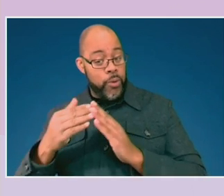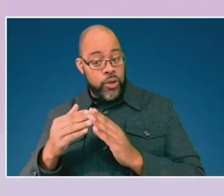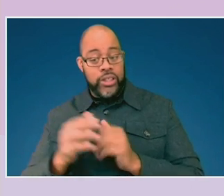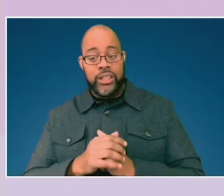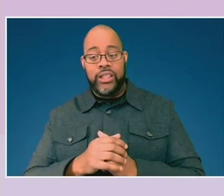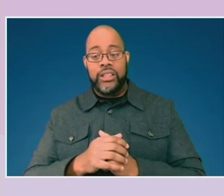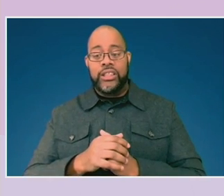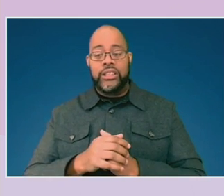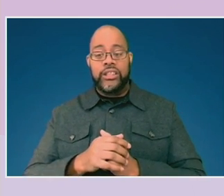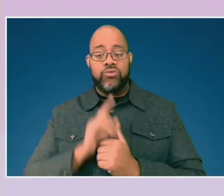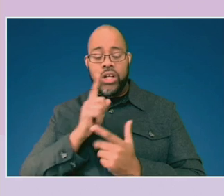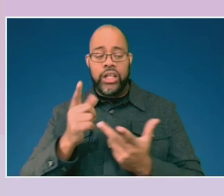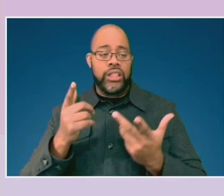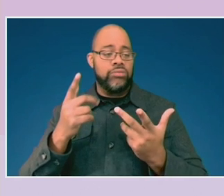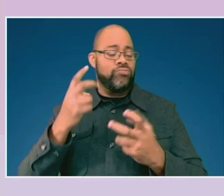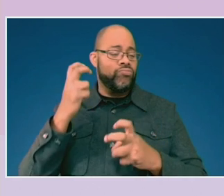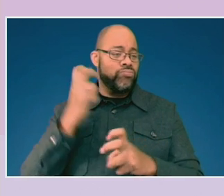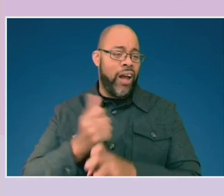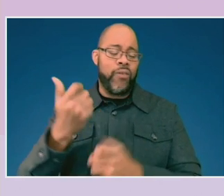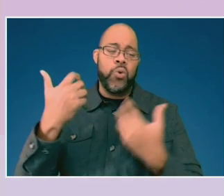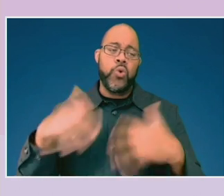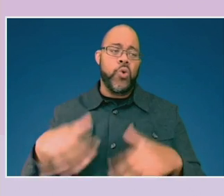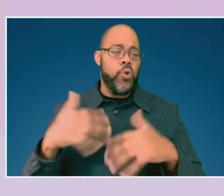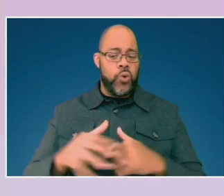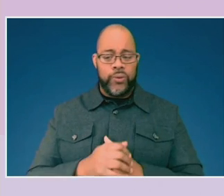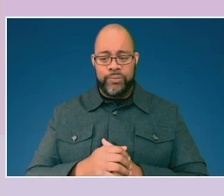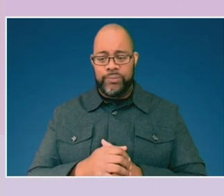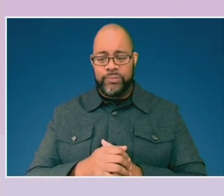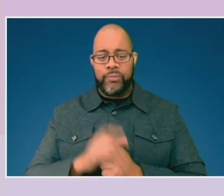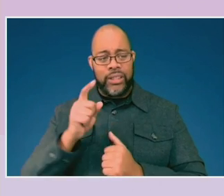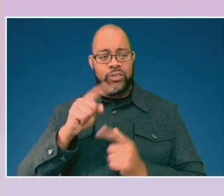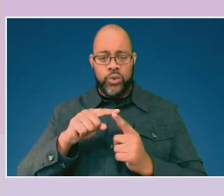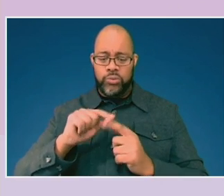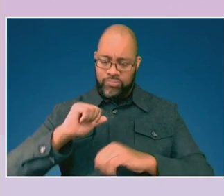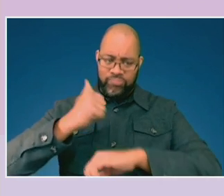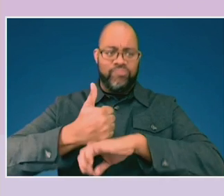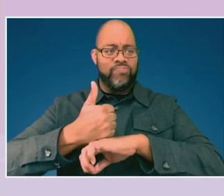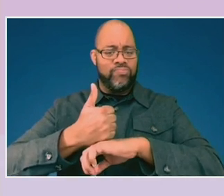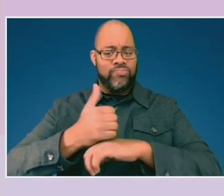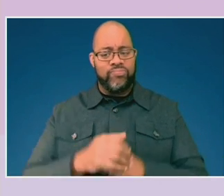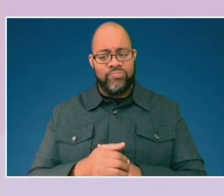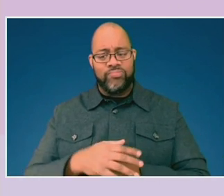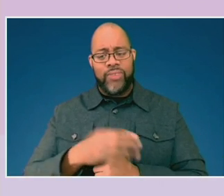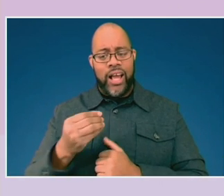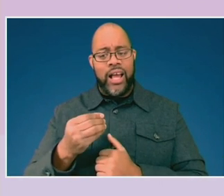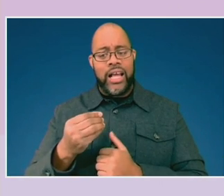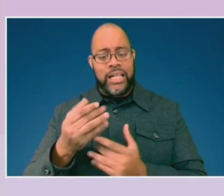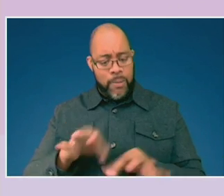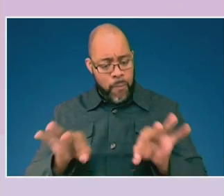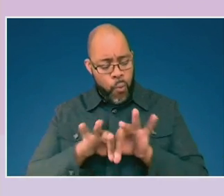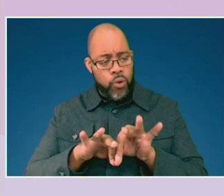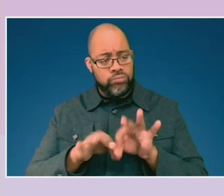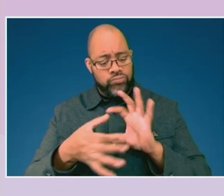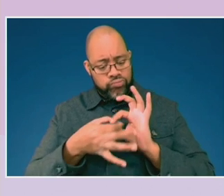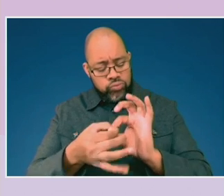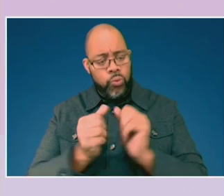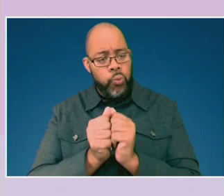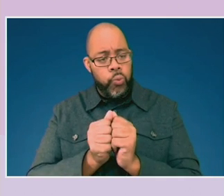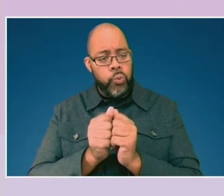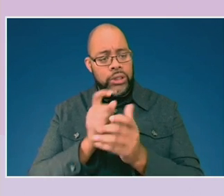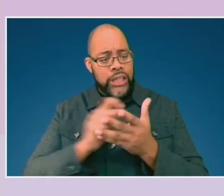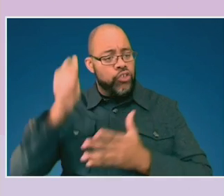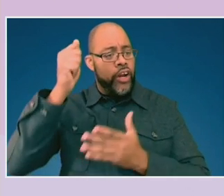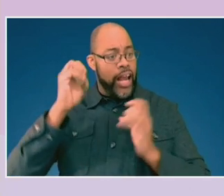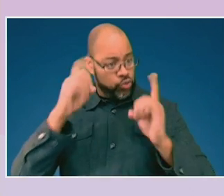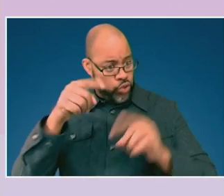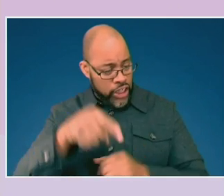going through even tougher times. We need to step up. And so it is important to join with Secretary Cardona and his team at